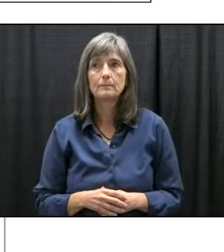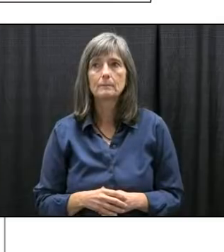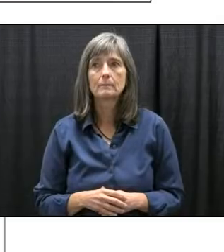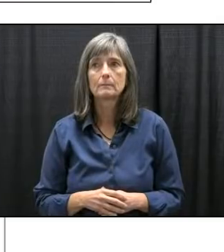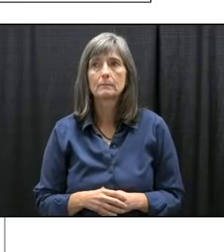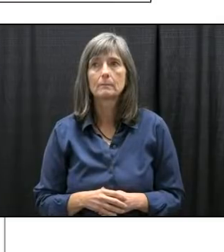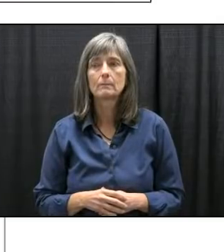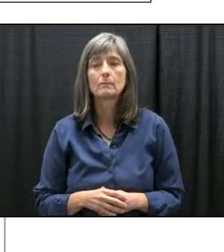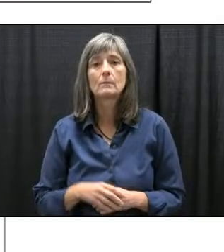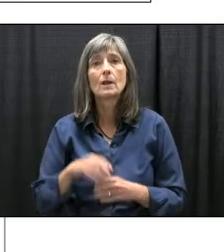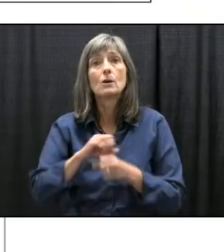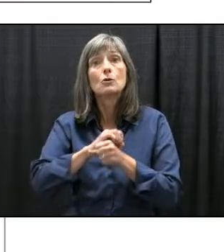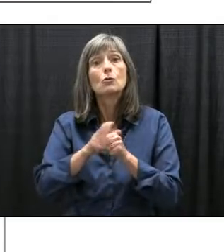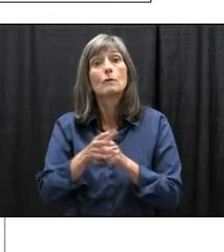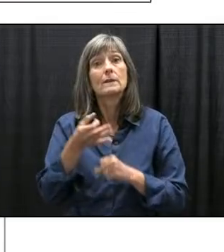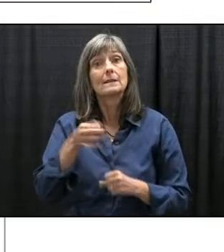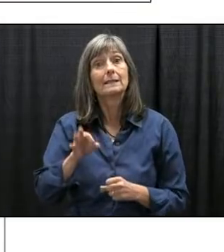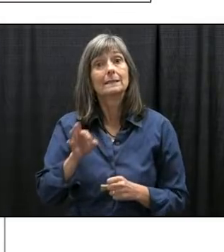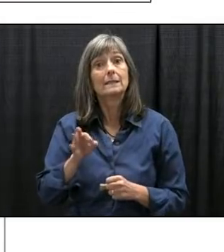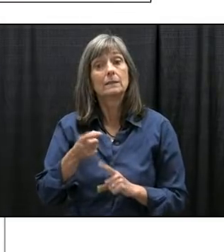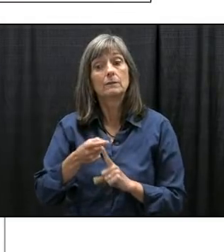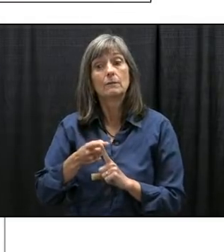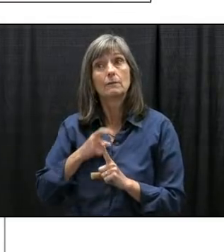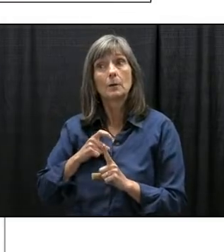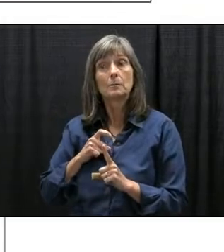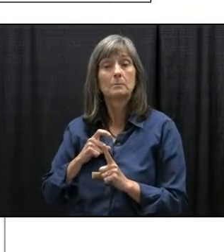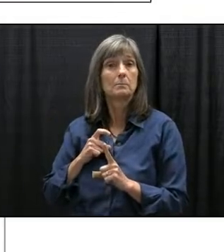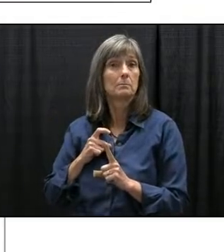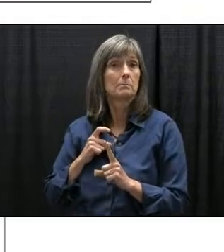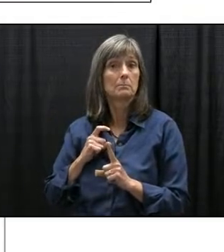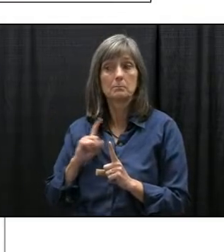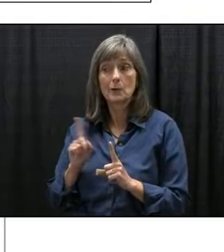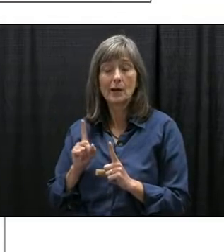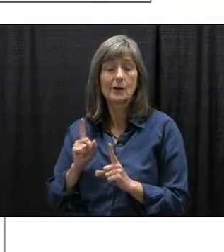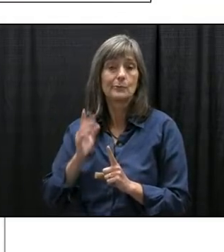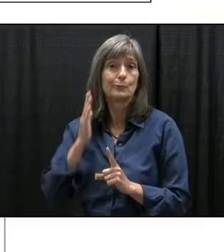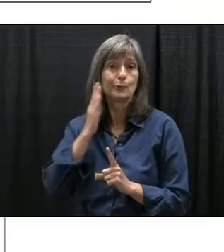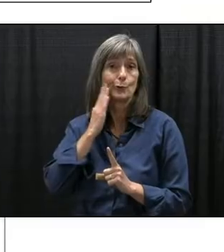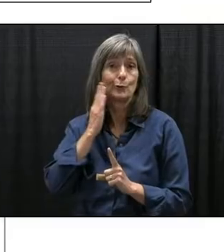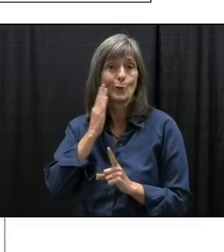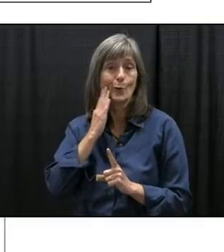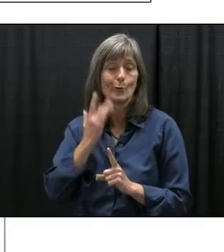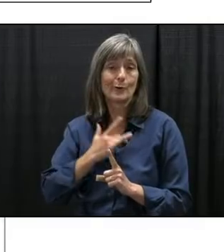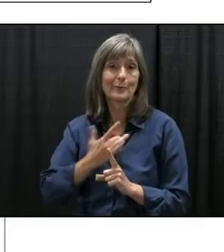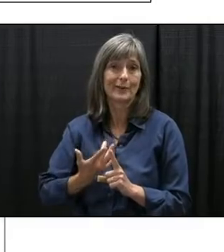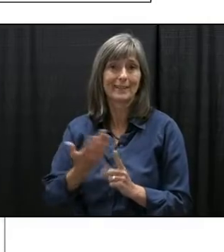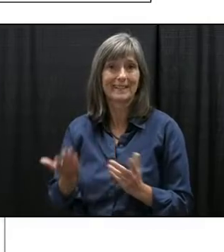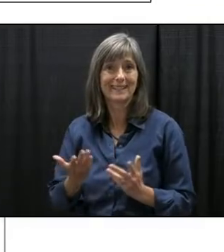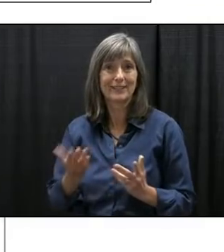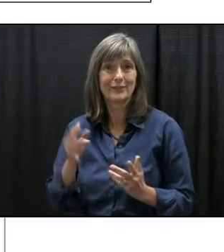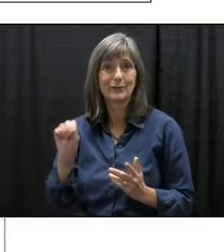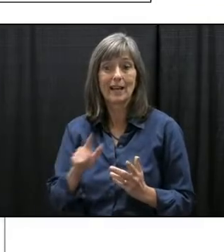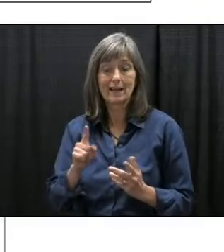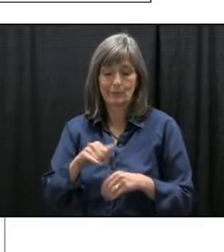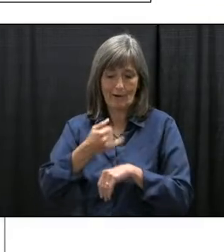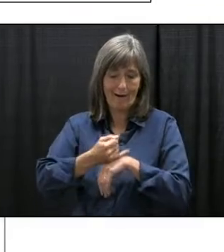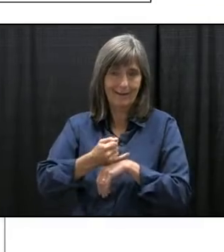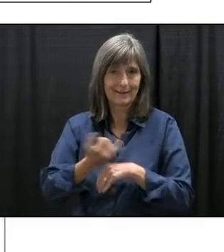The source of COVID-19 is very well known to Newfoundlanders and Labradorians, being an